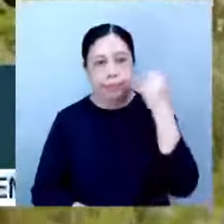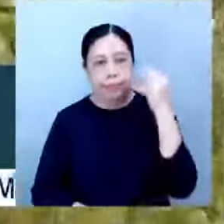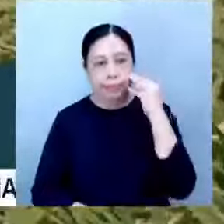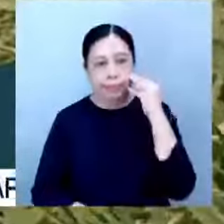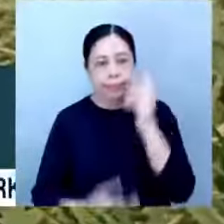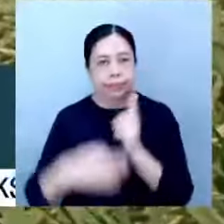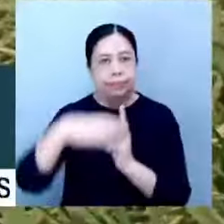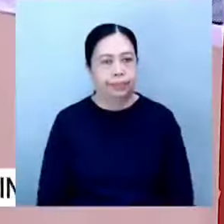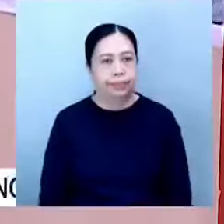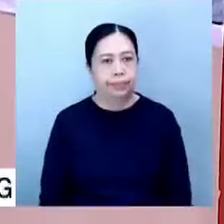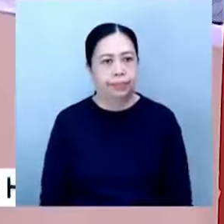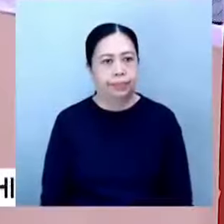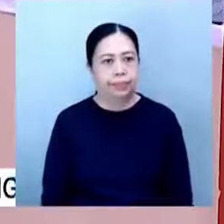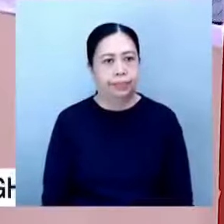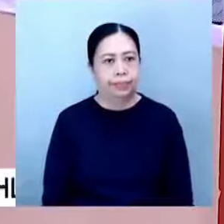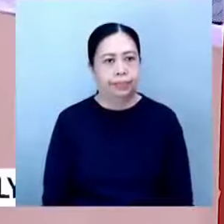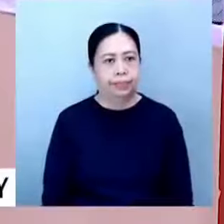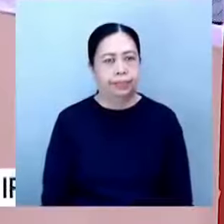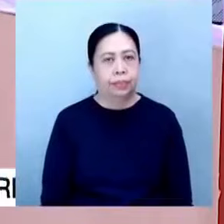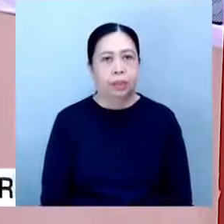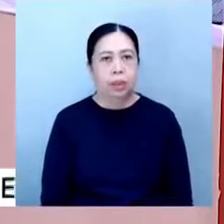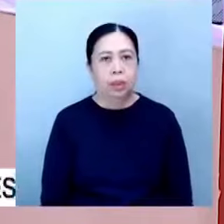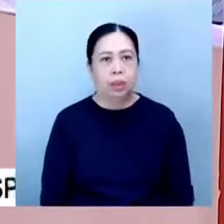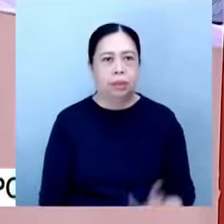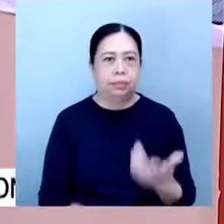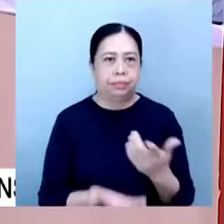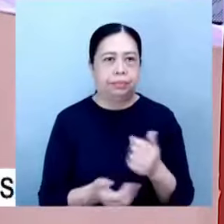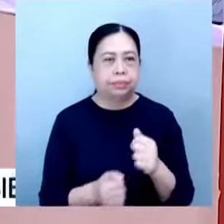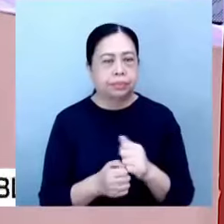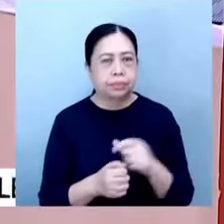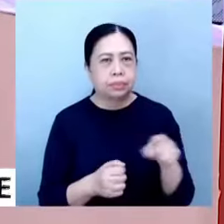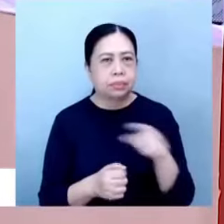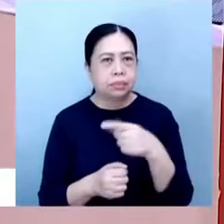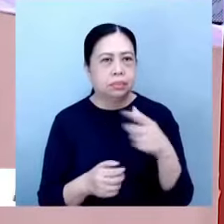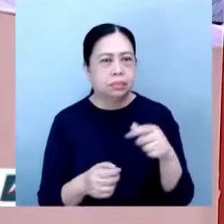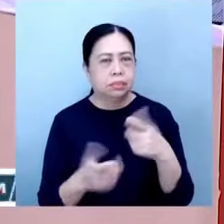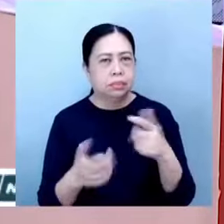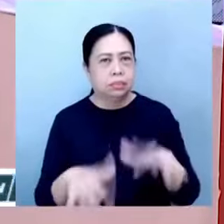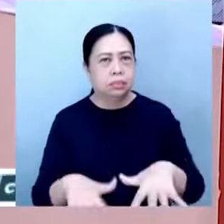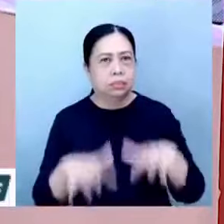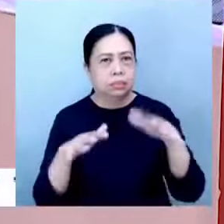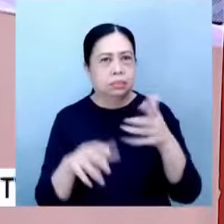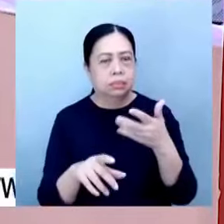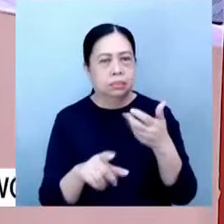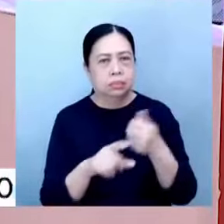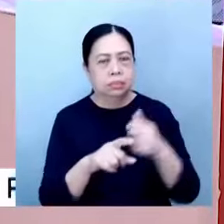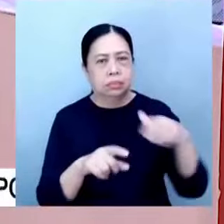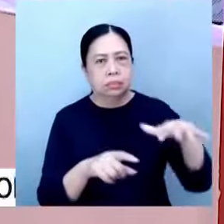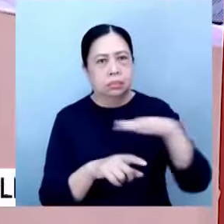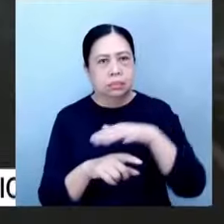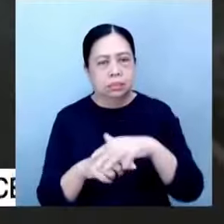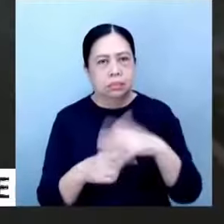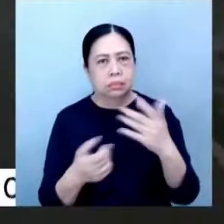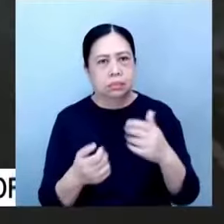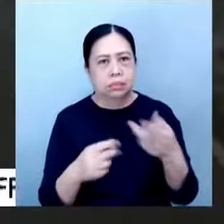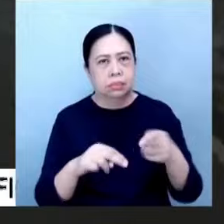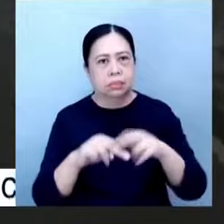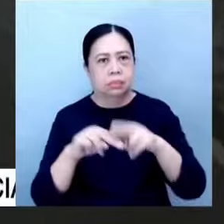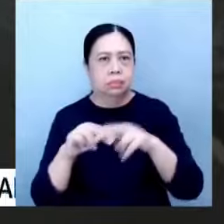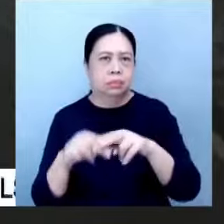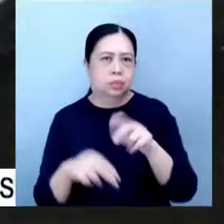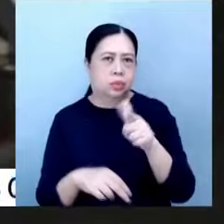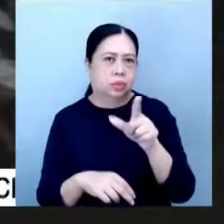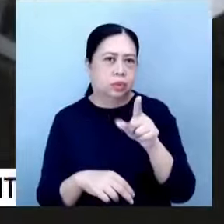News. The death toll from floods and landslides that hit the Davao region has risen to at least